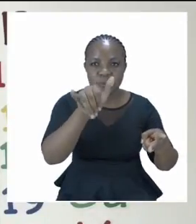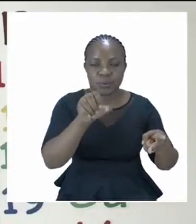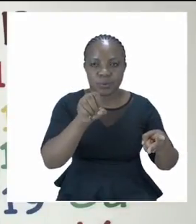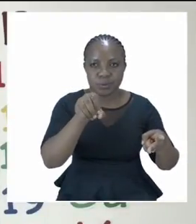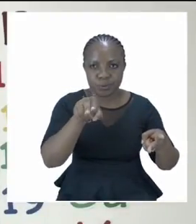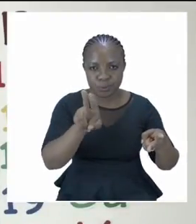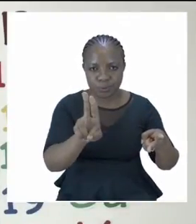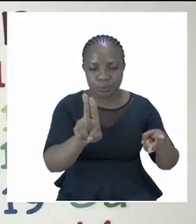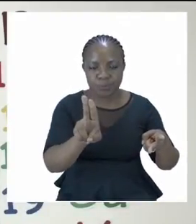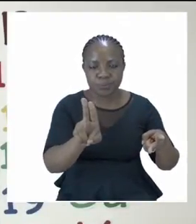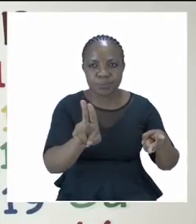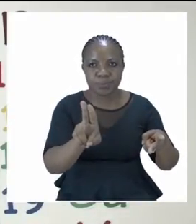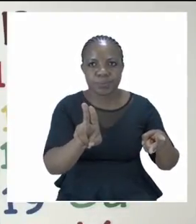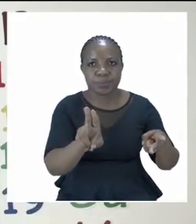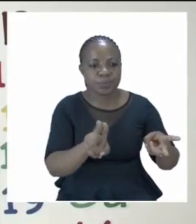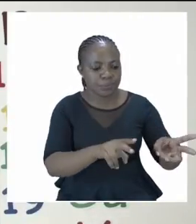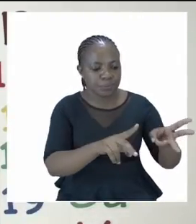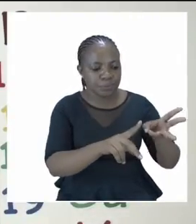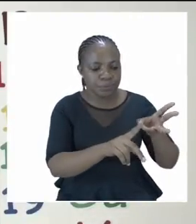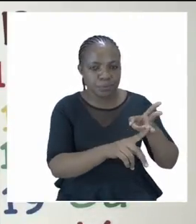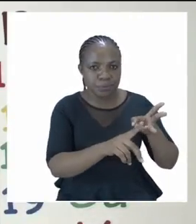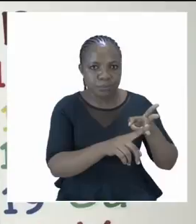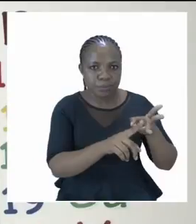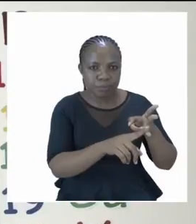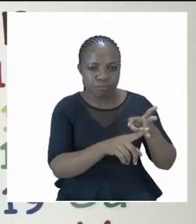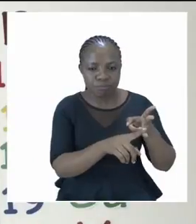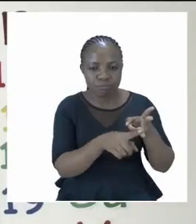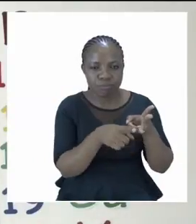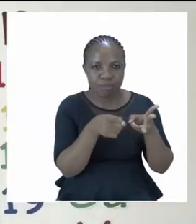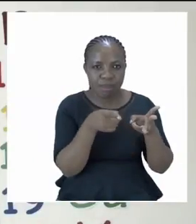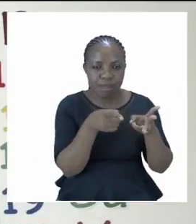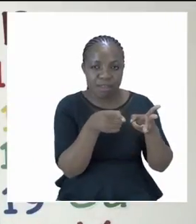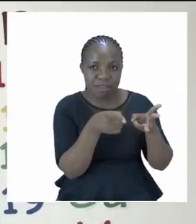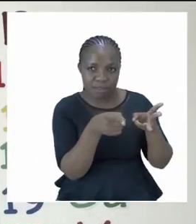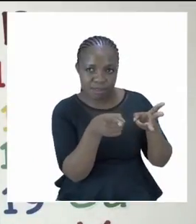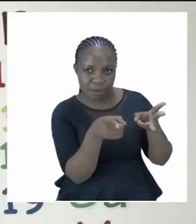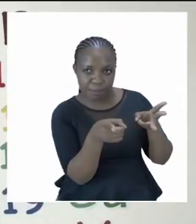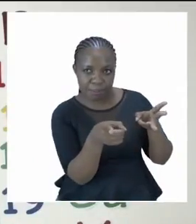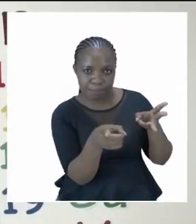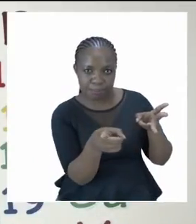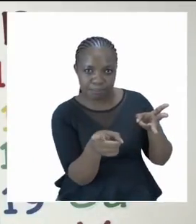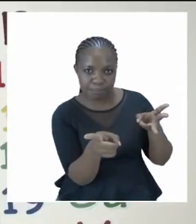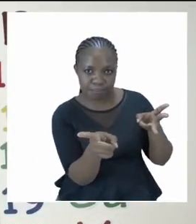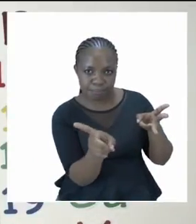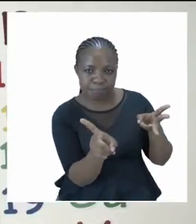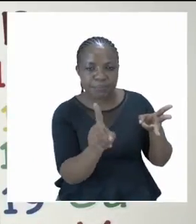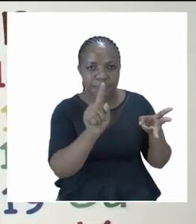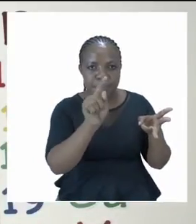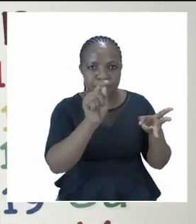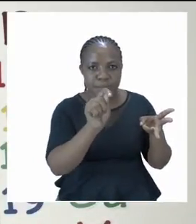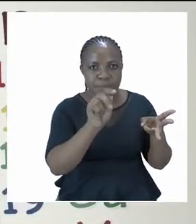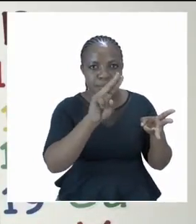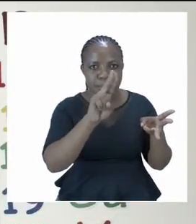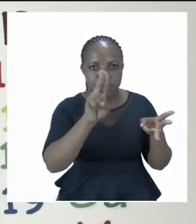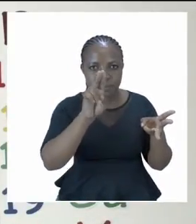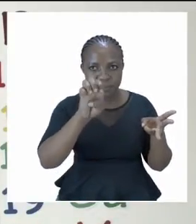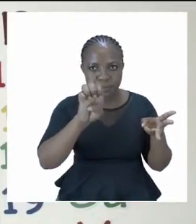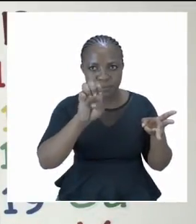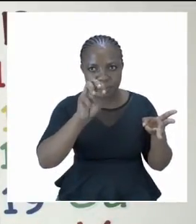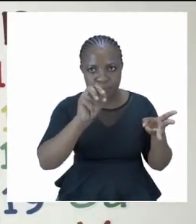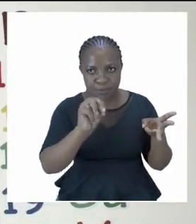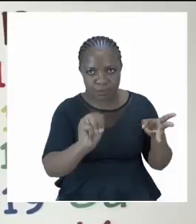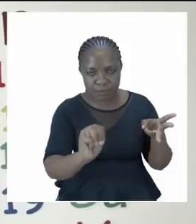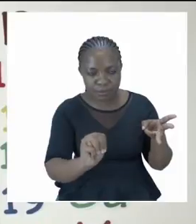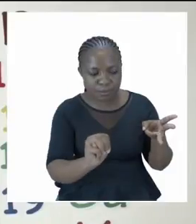you. When you're pointing at a group of people, you say them. And